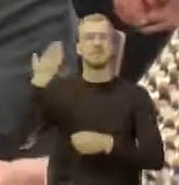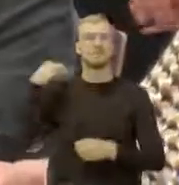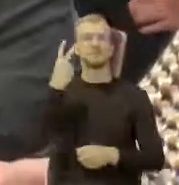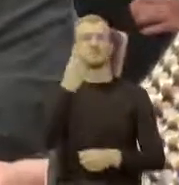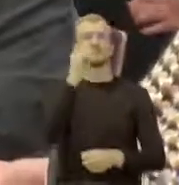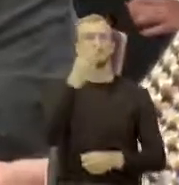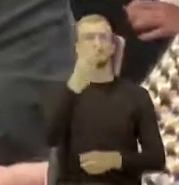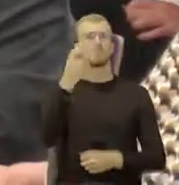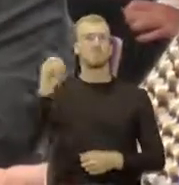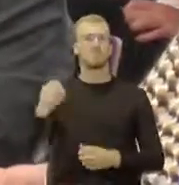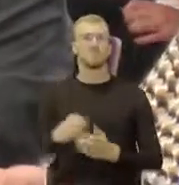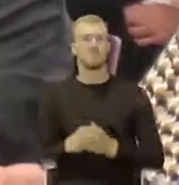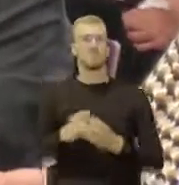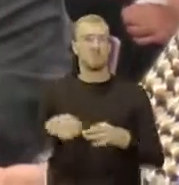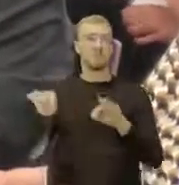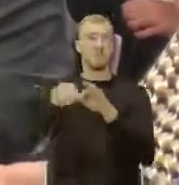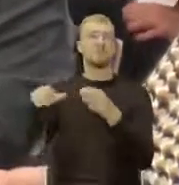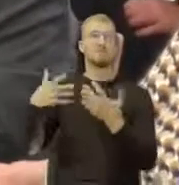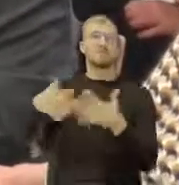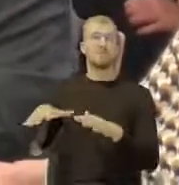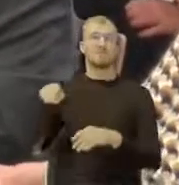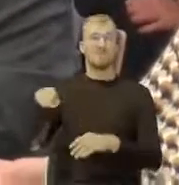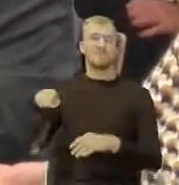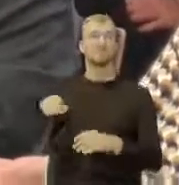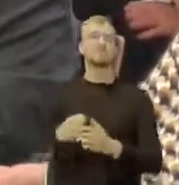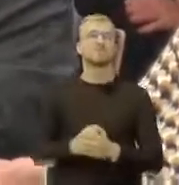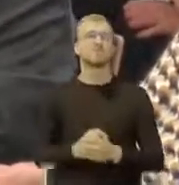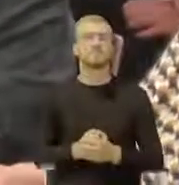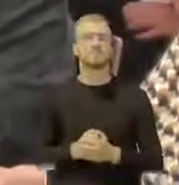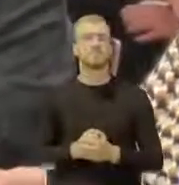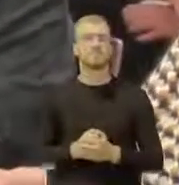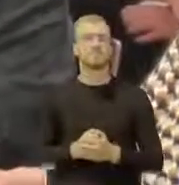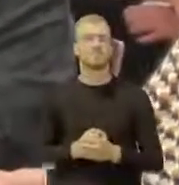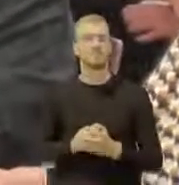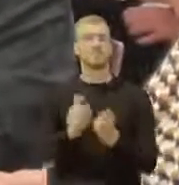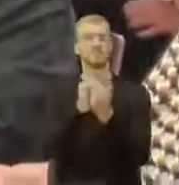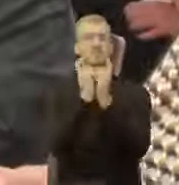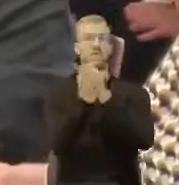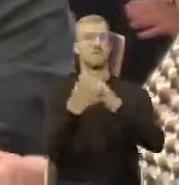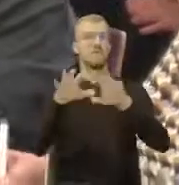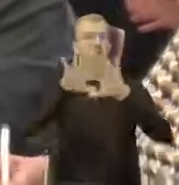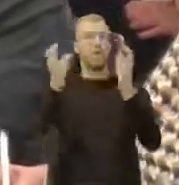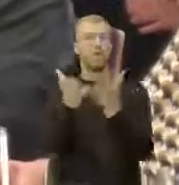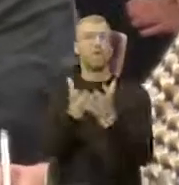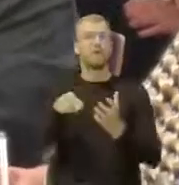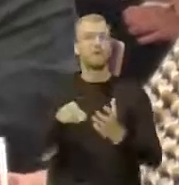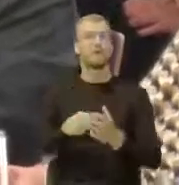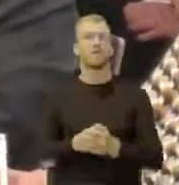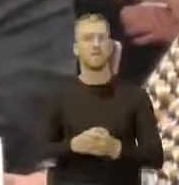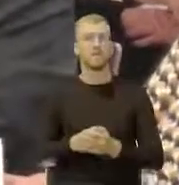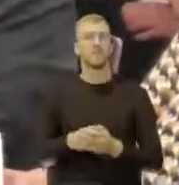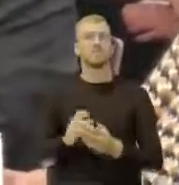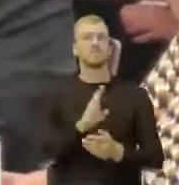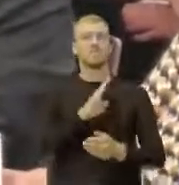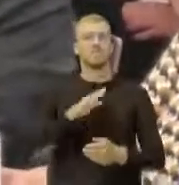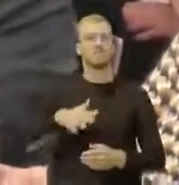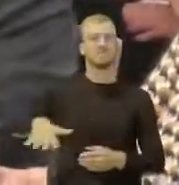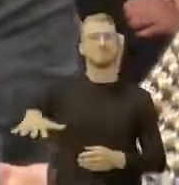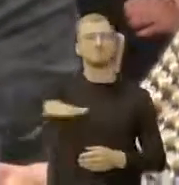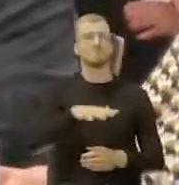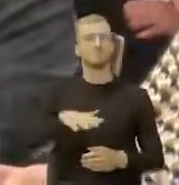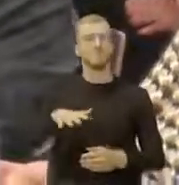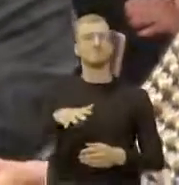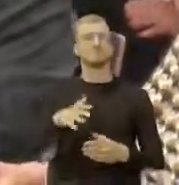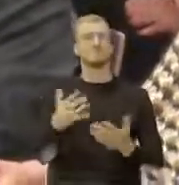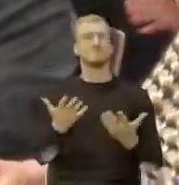forever. Local and regional governments are partners, and they need full support to jointly